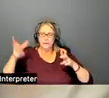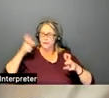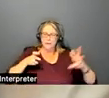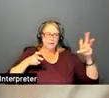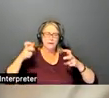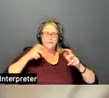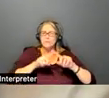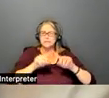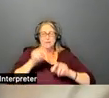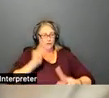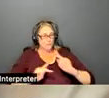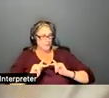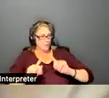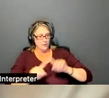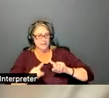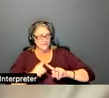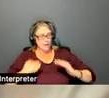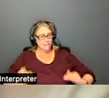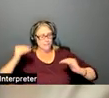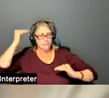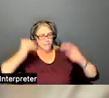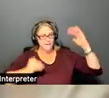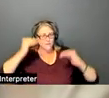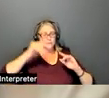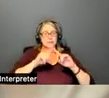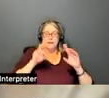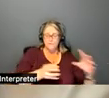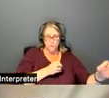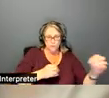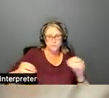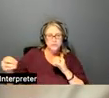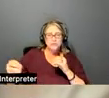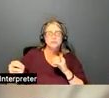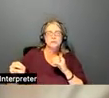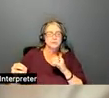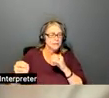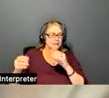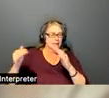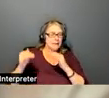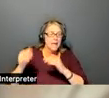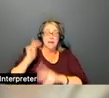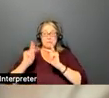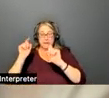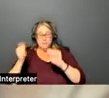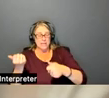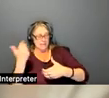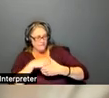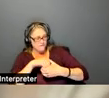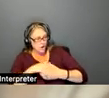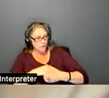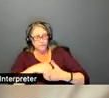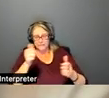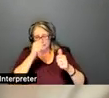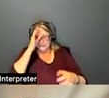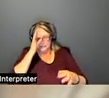level of the organization, as well as allows folks to be involved in the